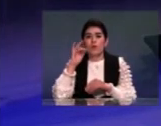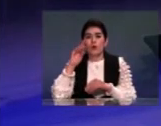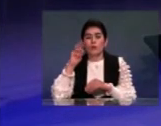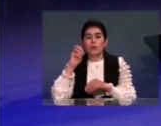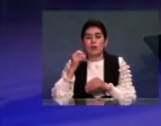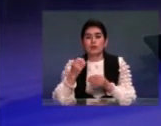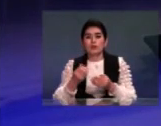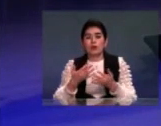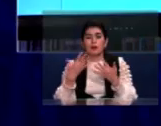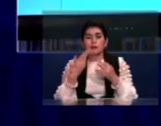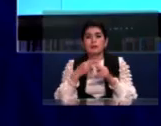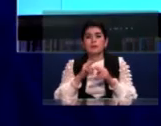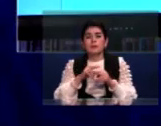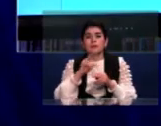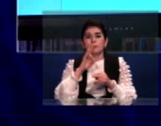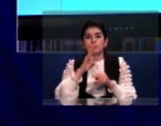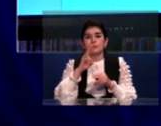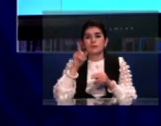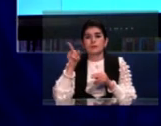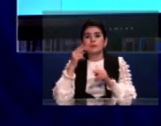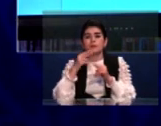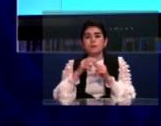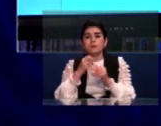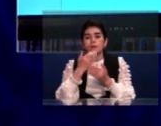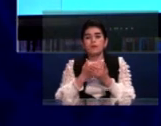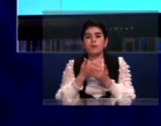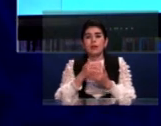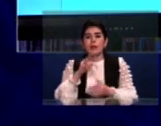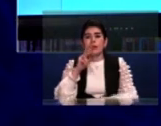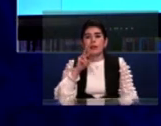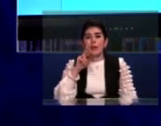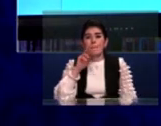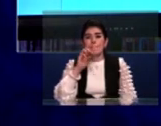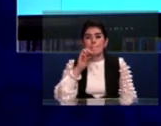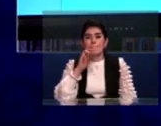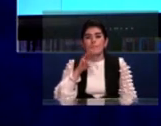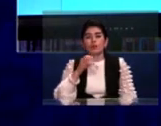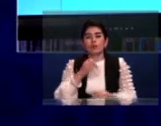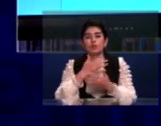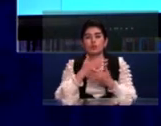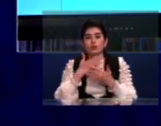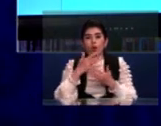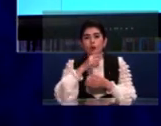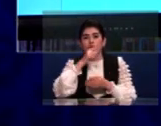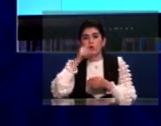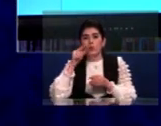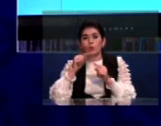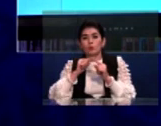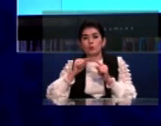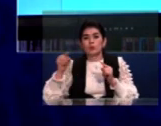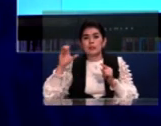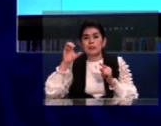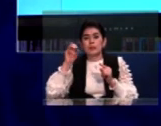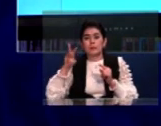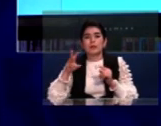hosil qilamiz. Ya'ni h taqsim lambda. Lambda bu yorug'lik to'lqin uzunligidan iboratdir.